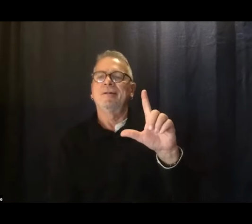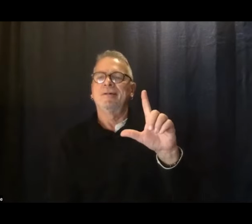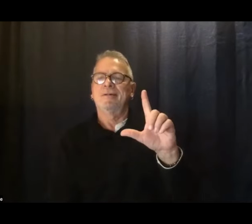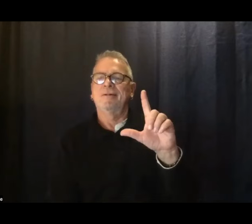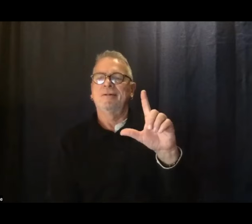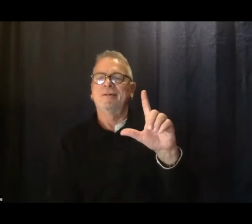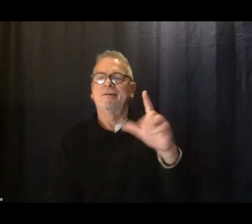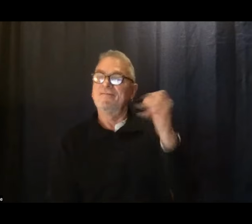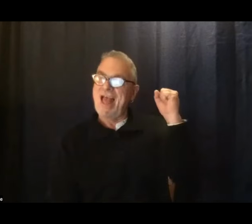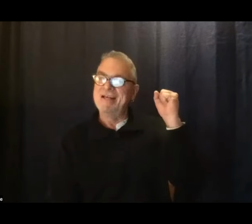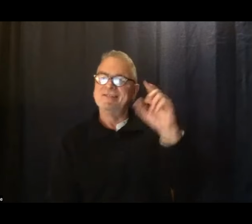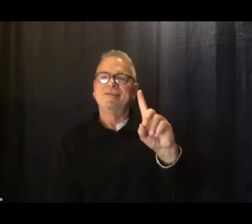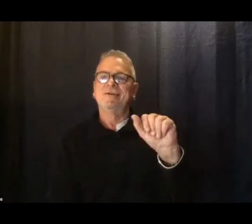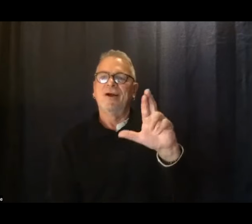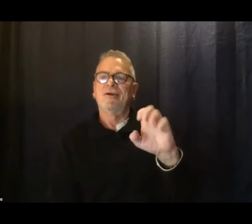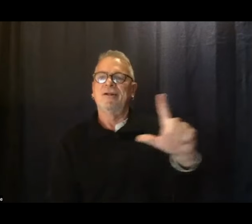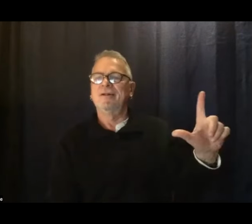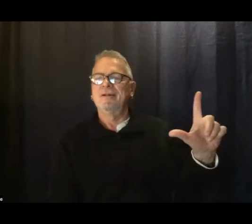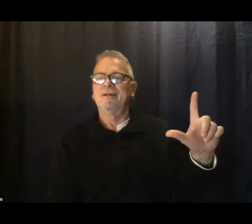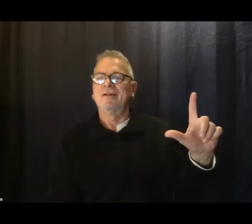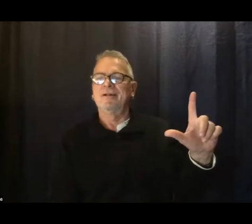Daryl, slow, careful fingerspelling.